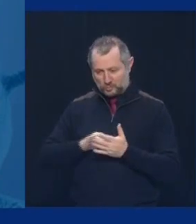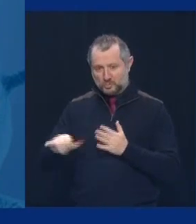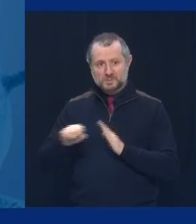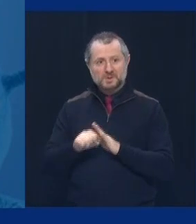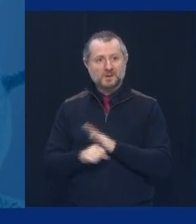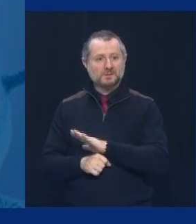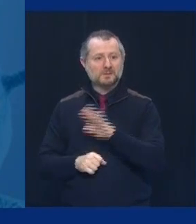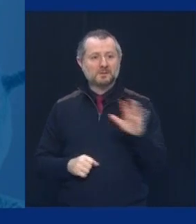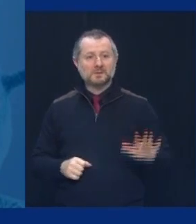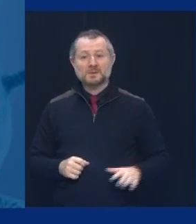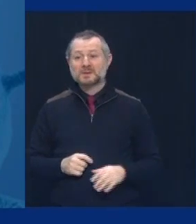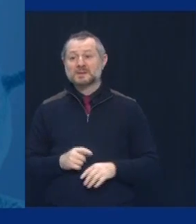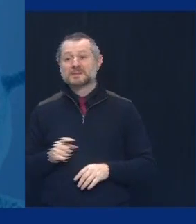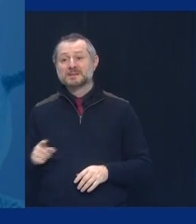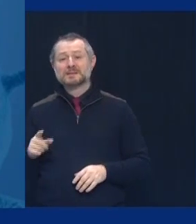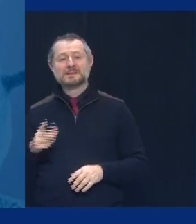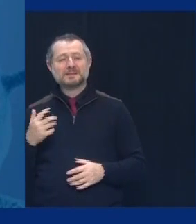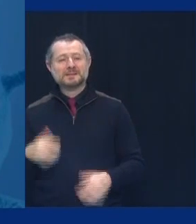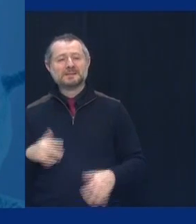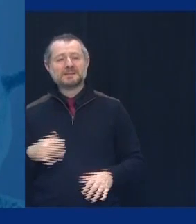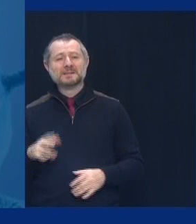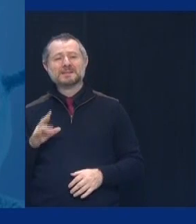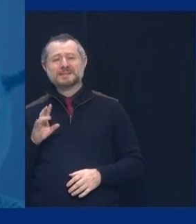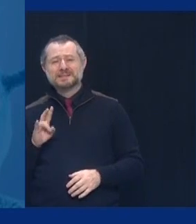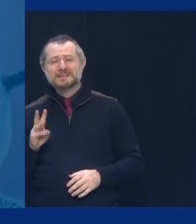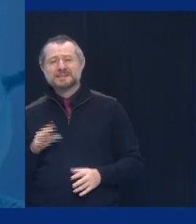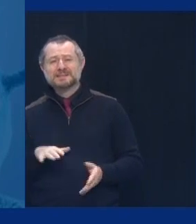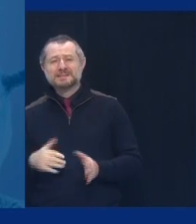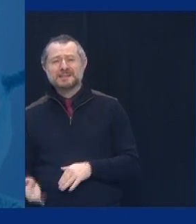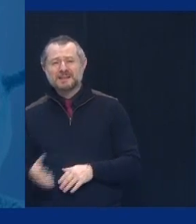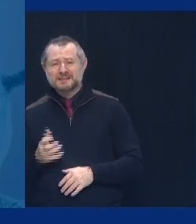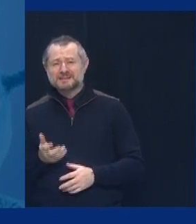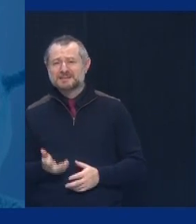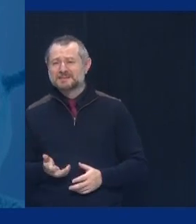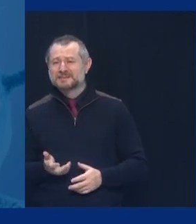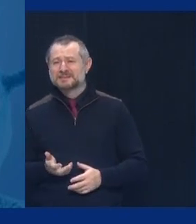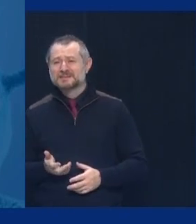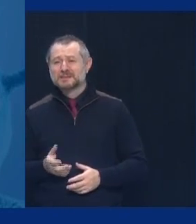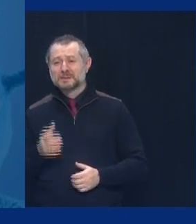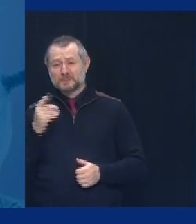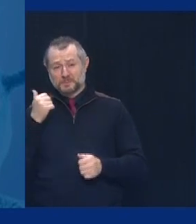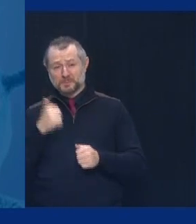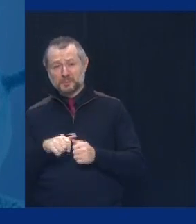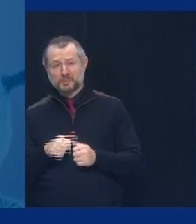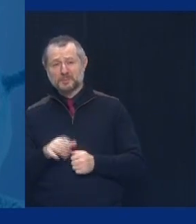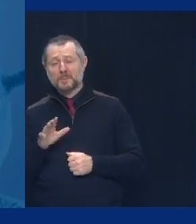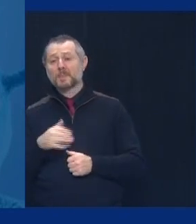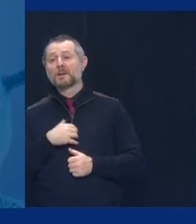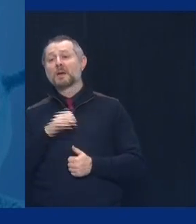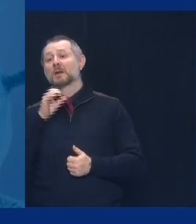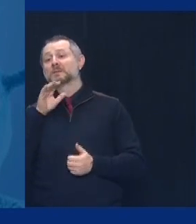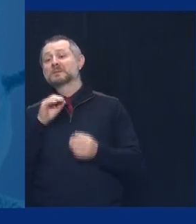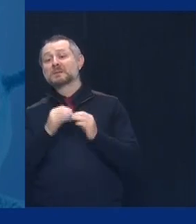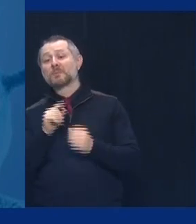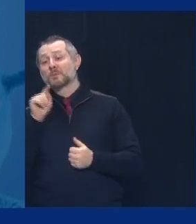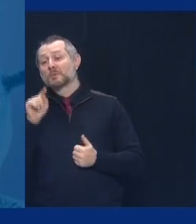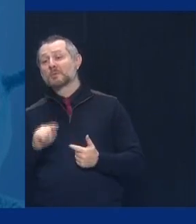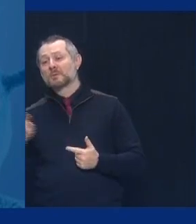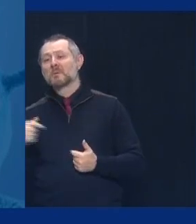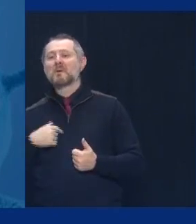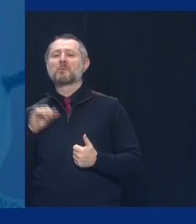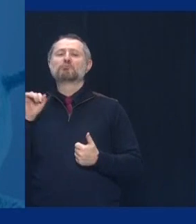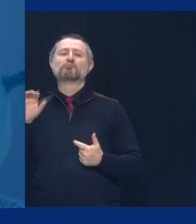deaths, 26 people. You know, we talk about number statistics. You have to remember, behind every statistic, every